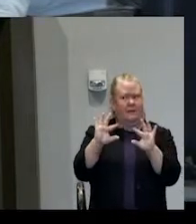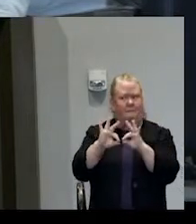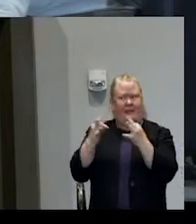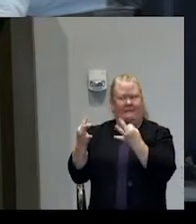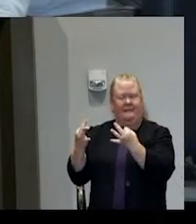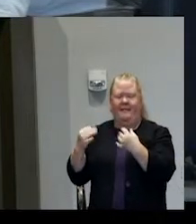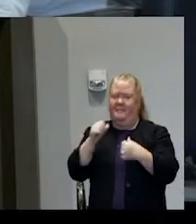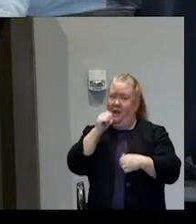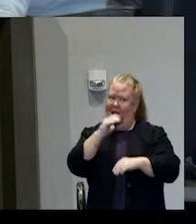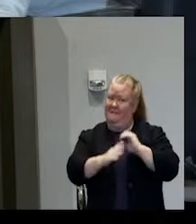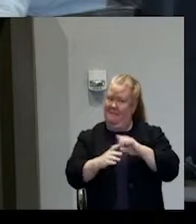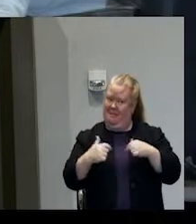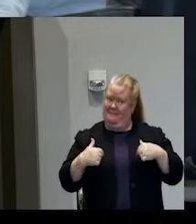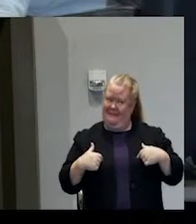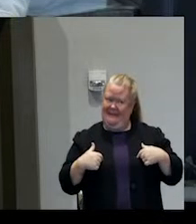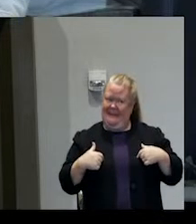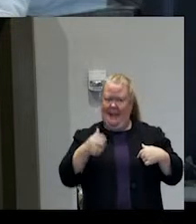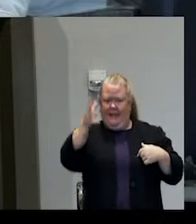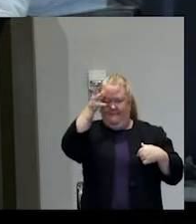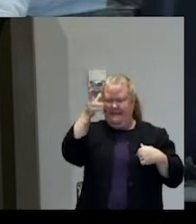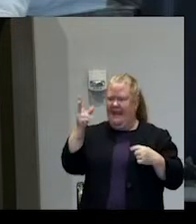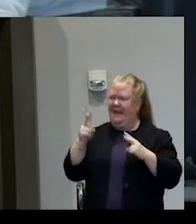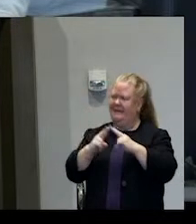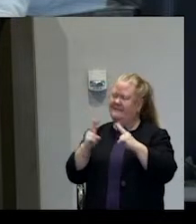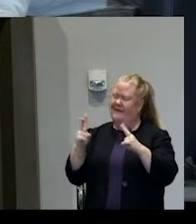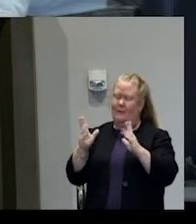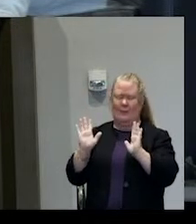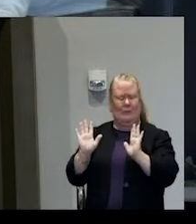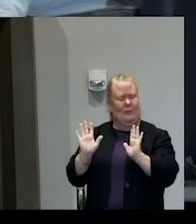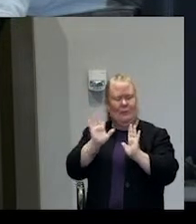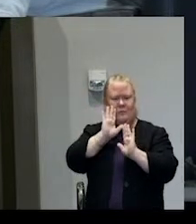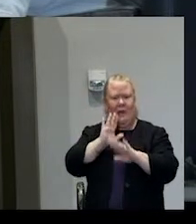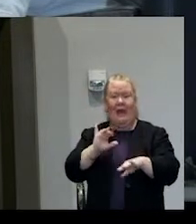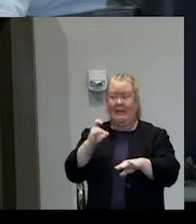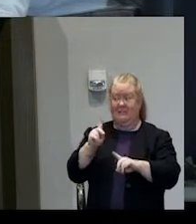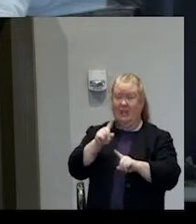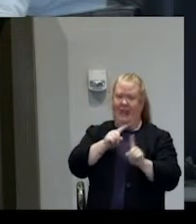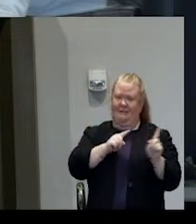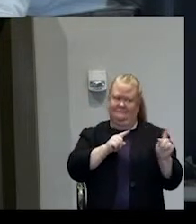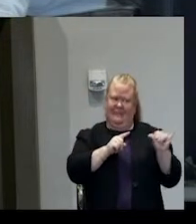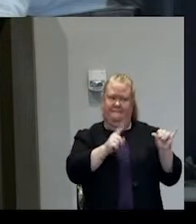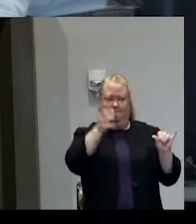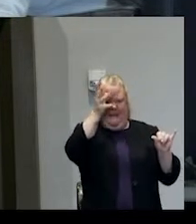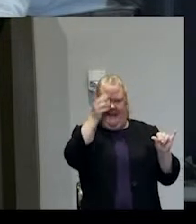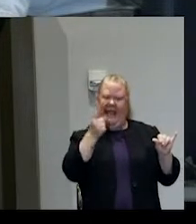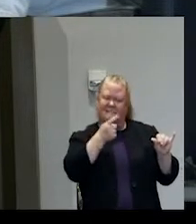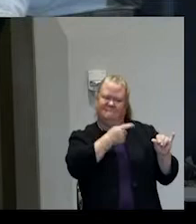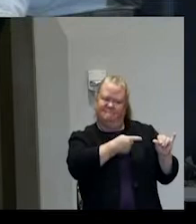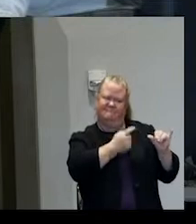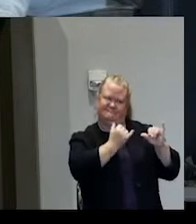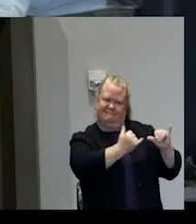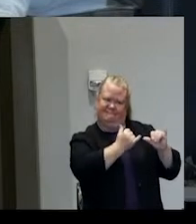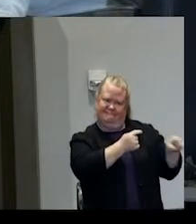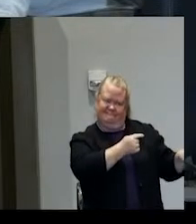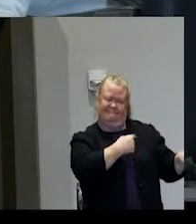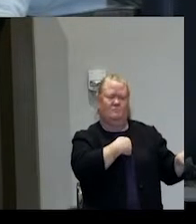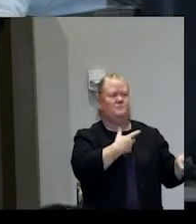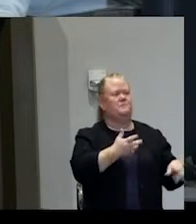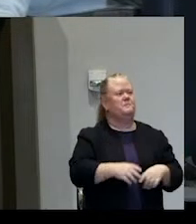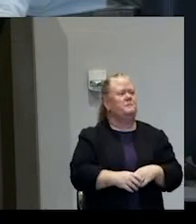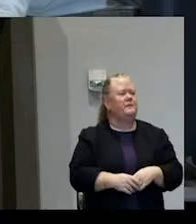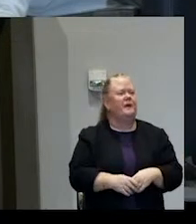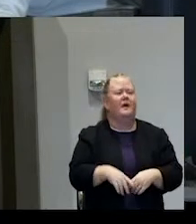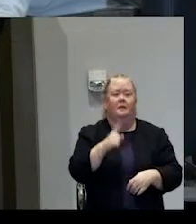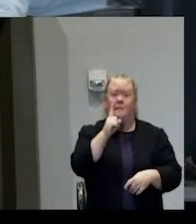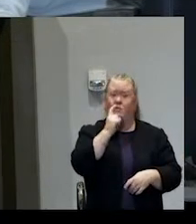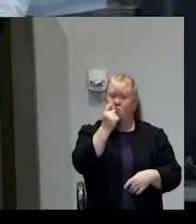Like my dad is very similar to Jack in a lot of ways. I remember he would just spend like